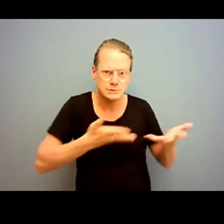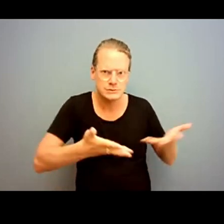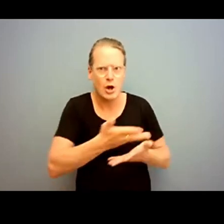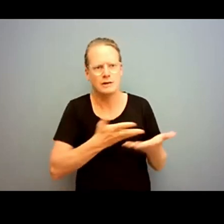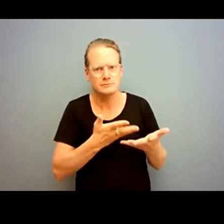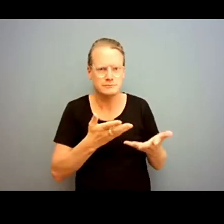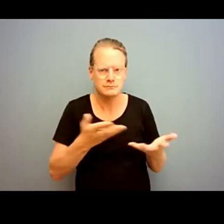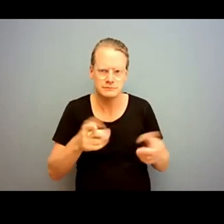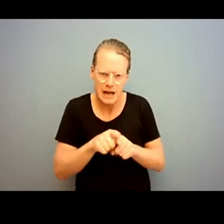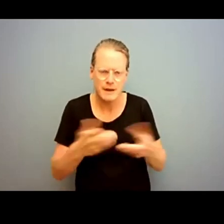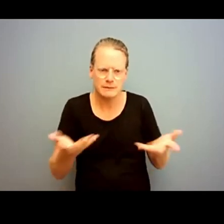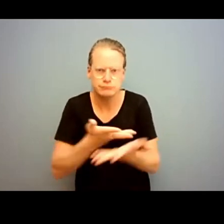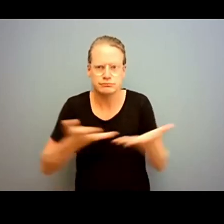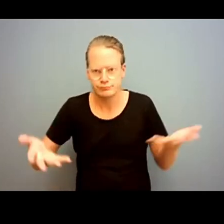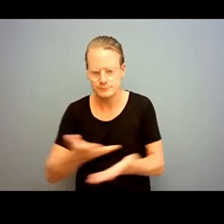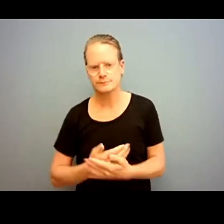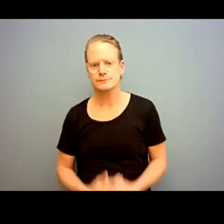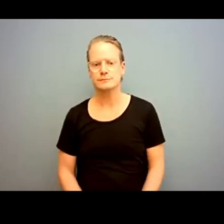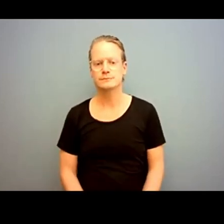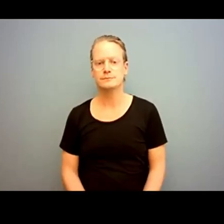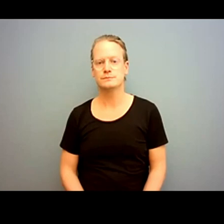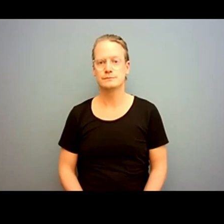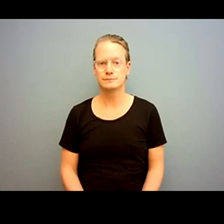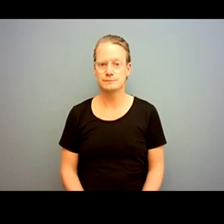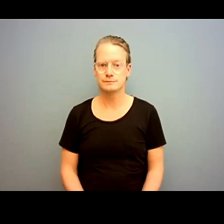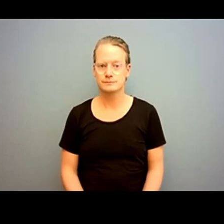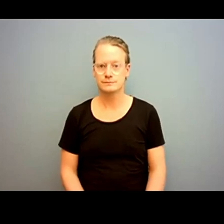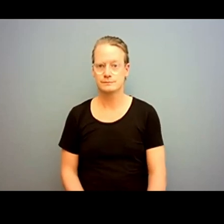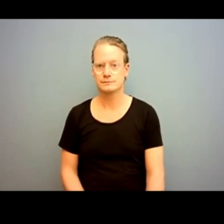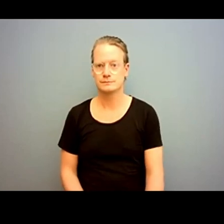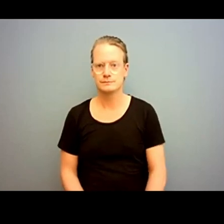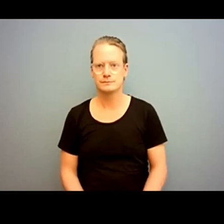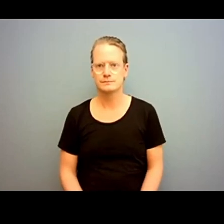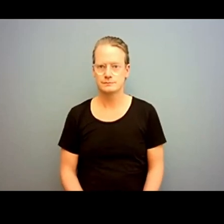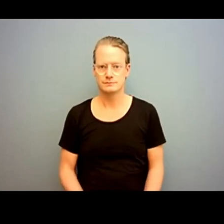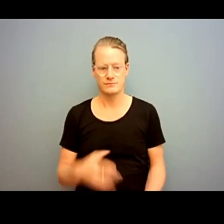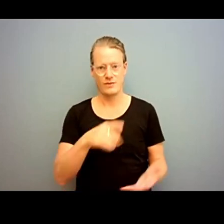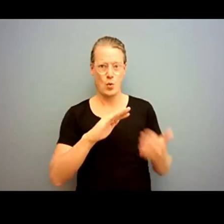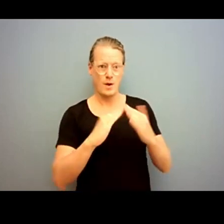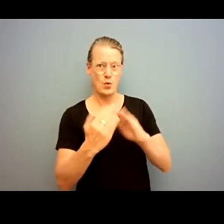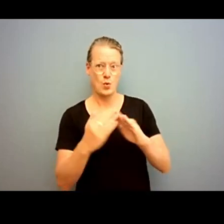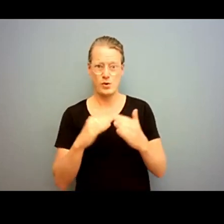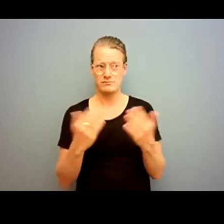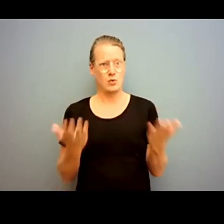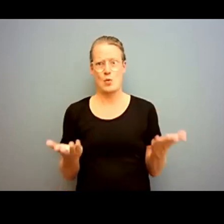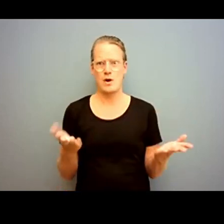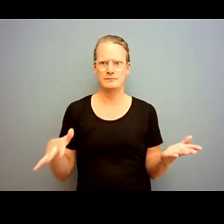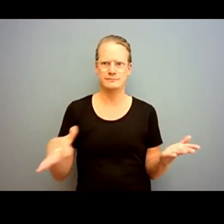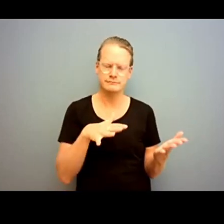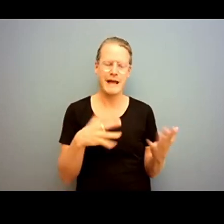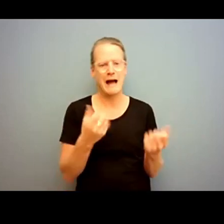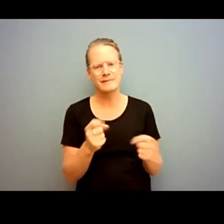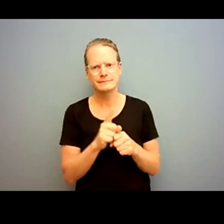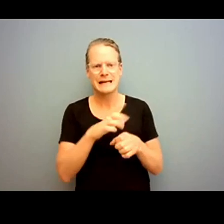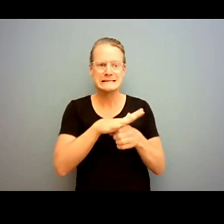treatment or differentiation or discrimination, call it what you want, is the implicit